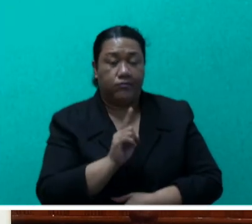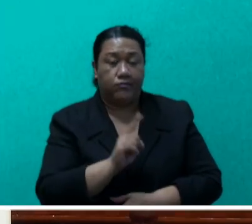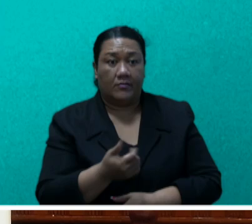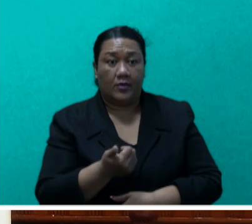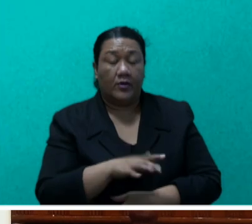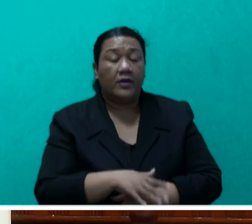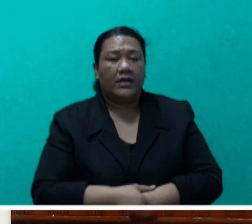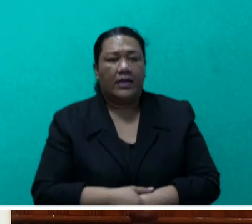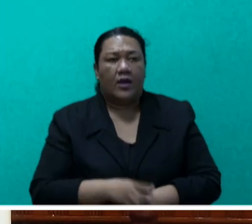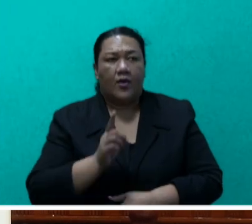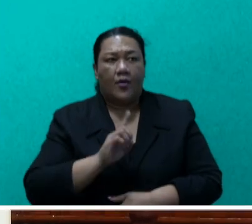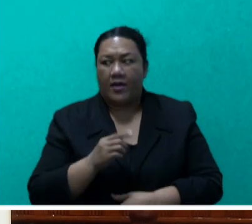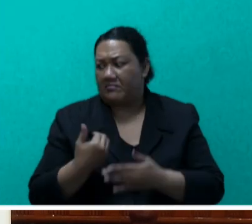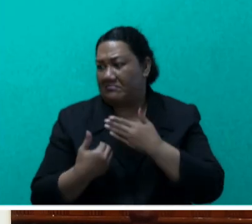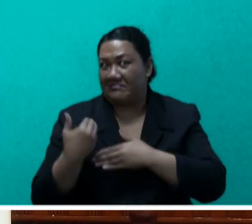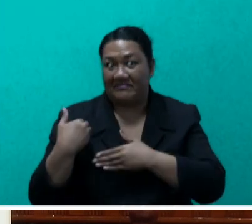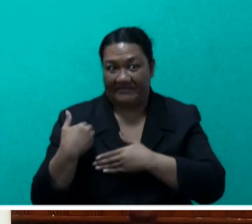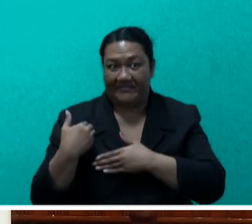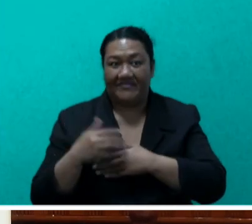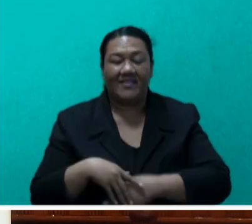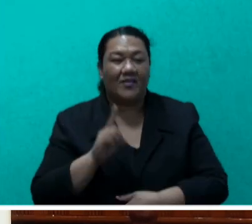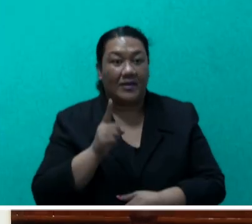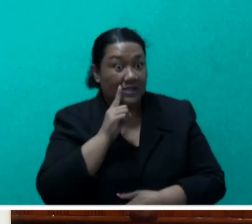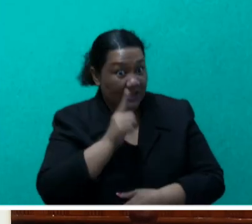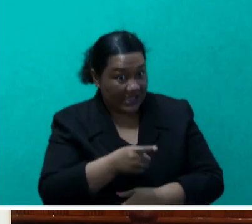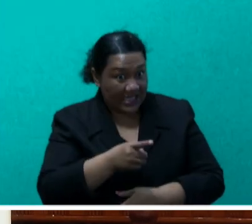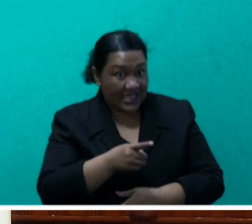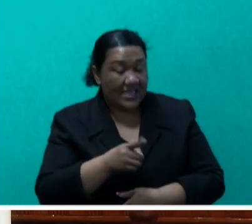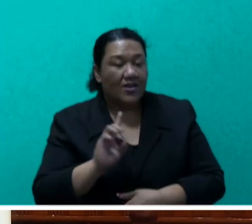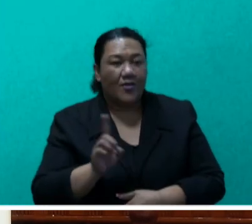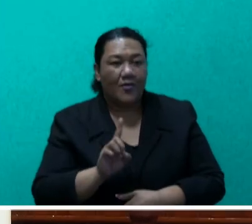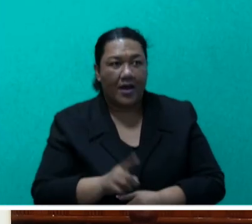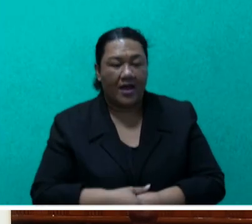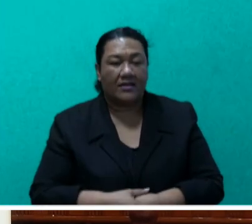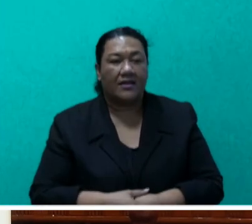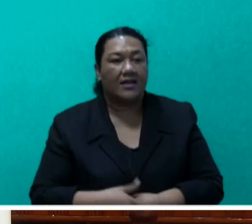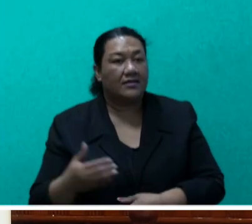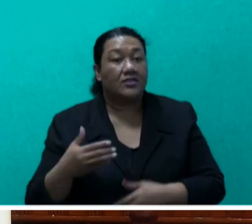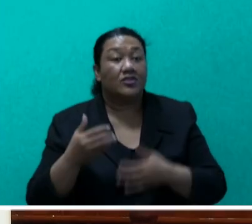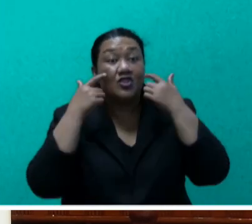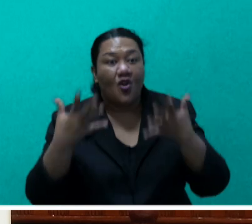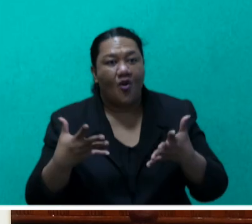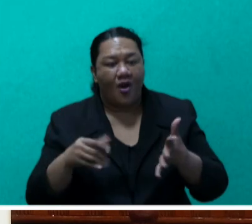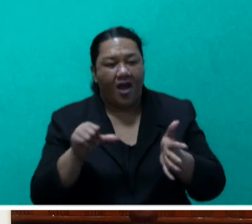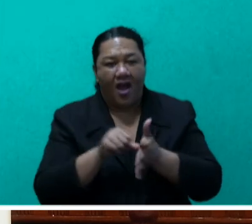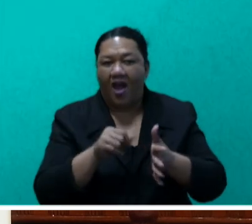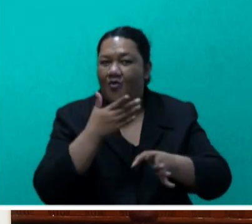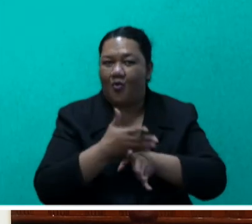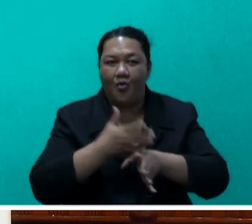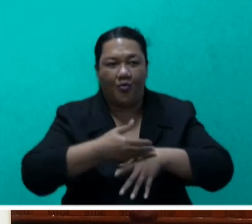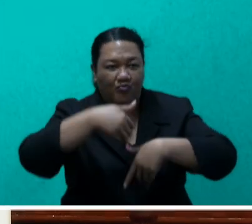in the recent days, what you see is the result of hard work put in by